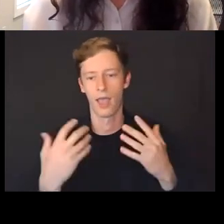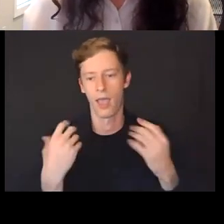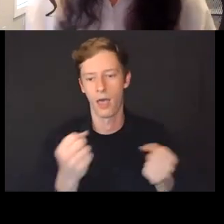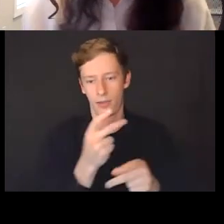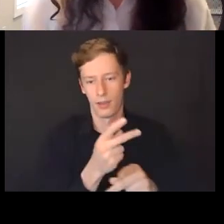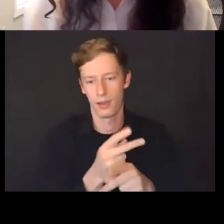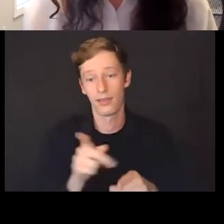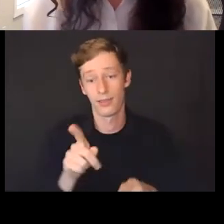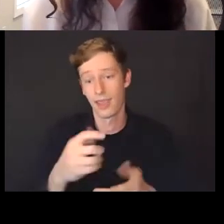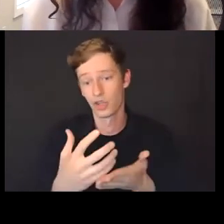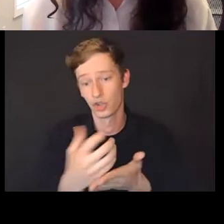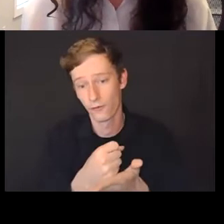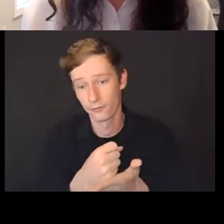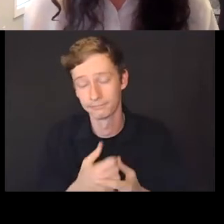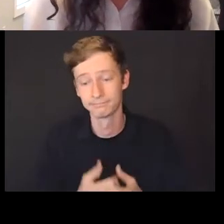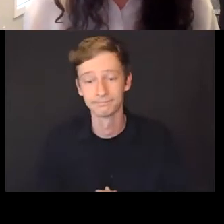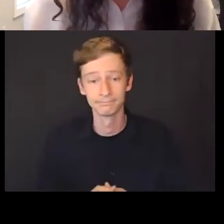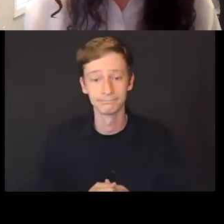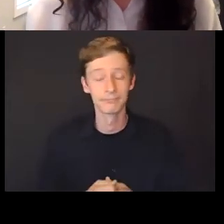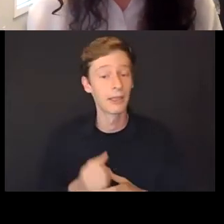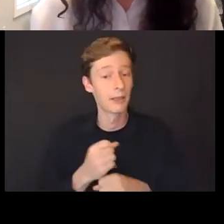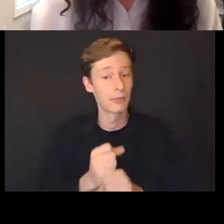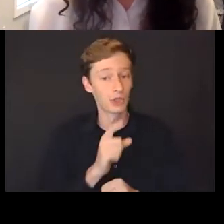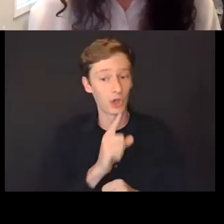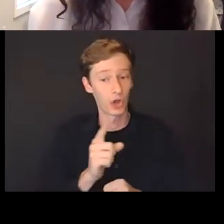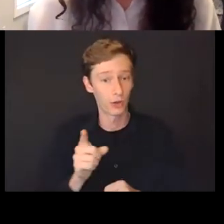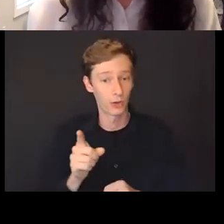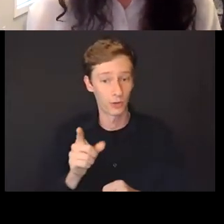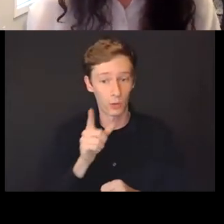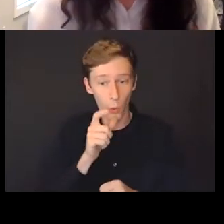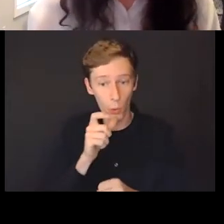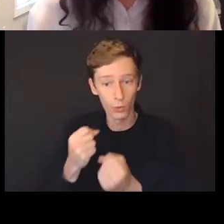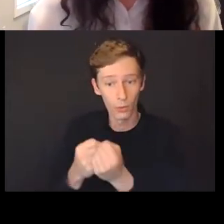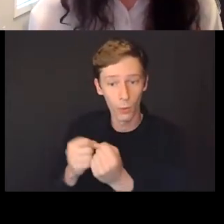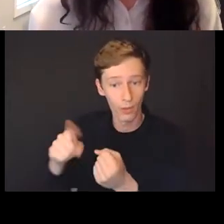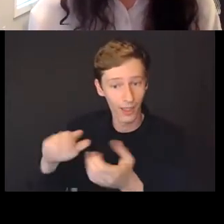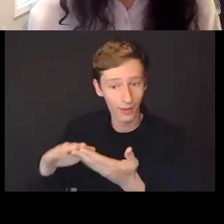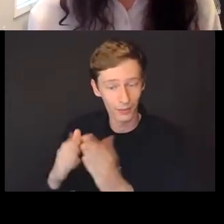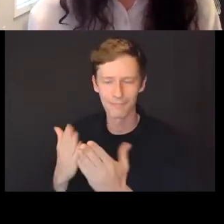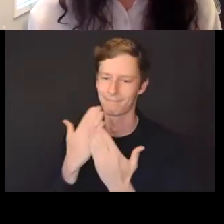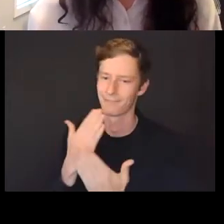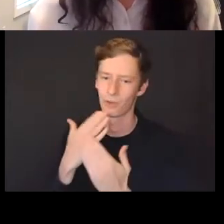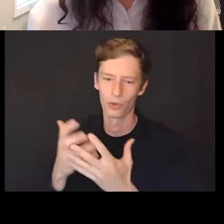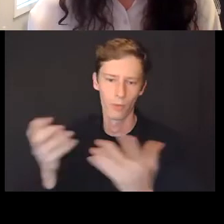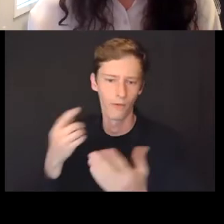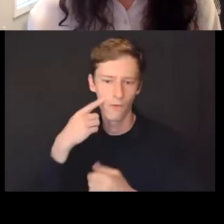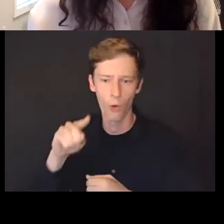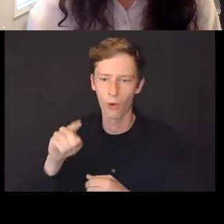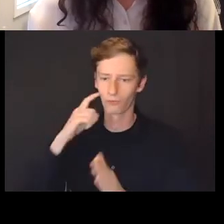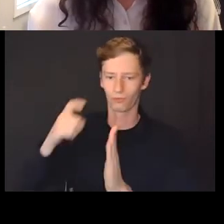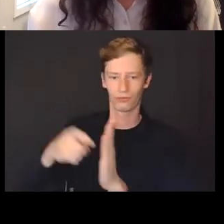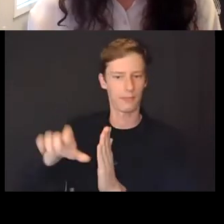is informed and competent to serve that community. So thank you for uplifting that and really unpacking and leading us to a